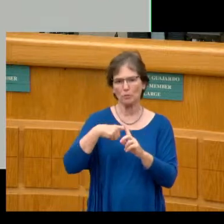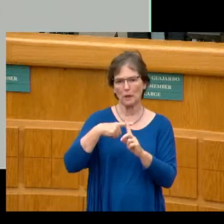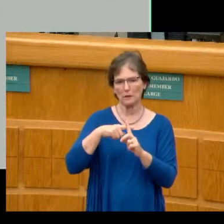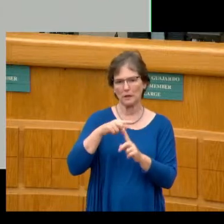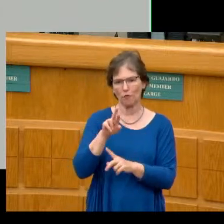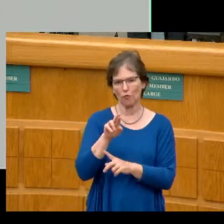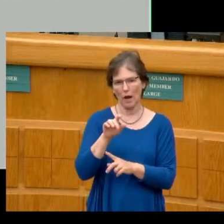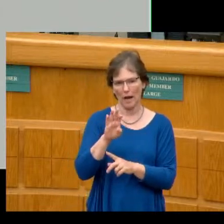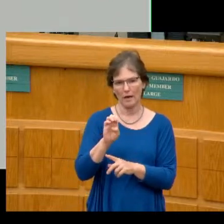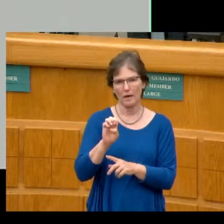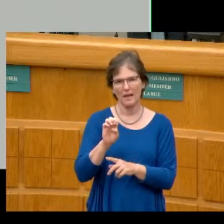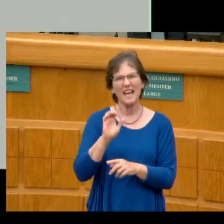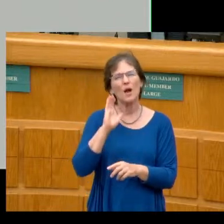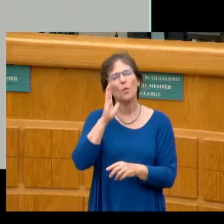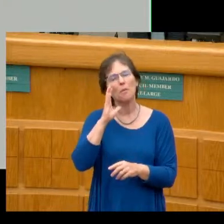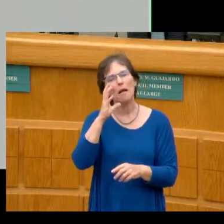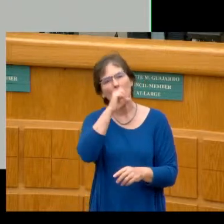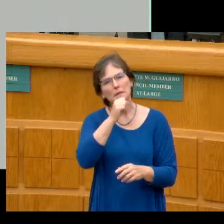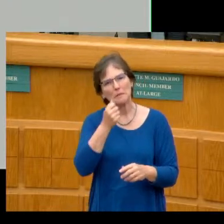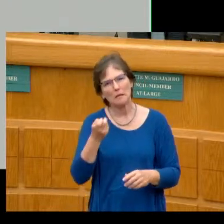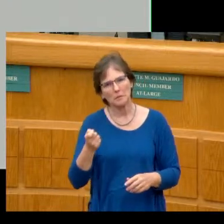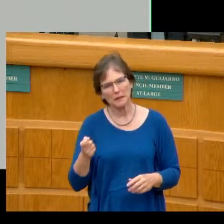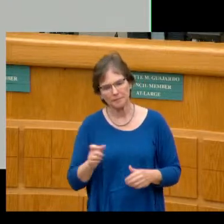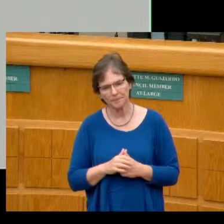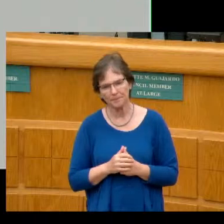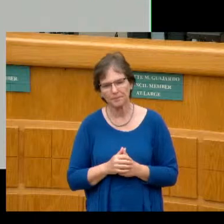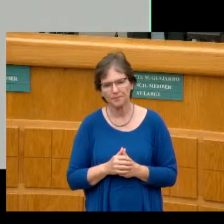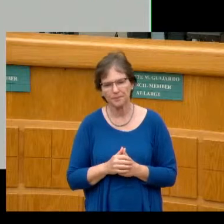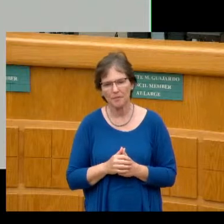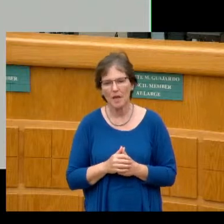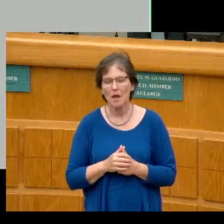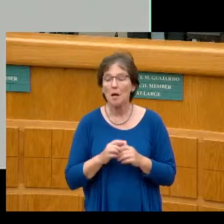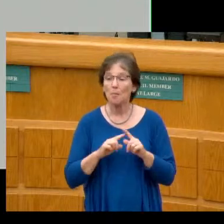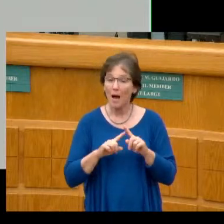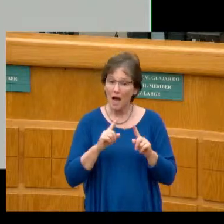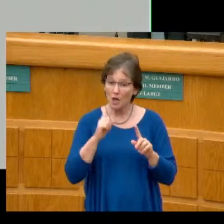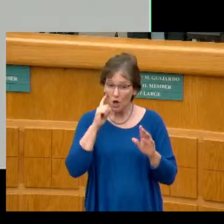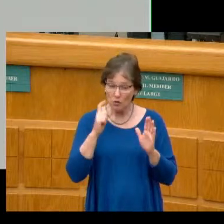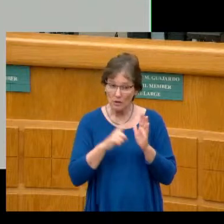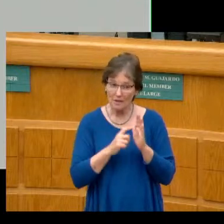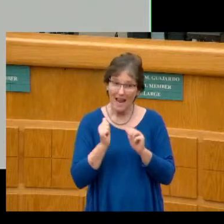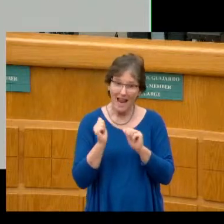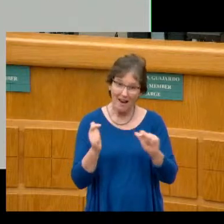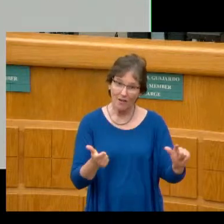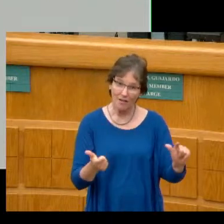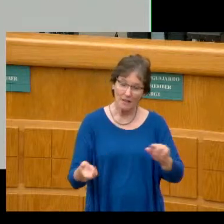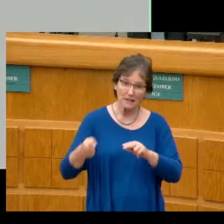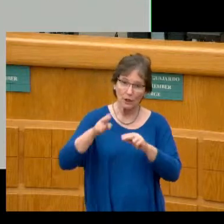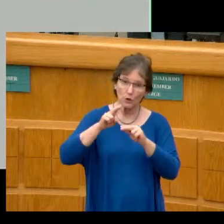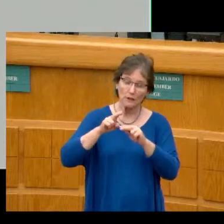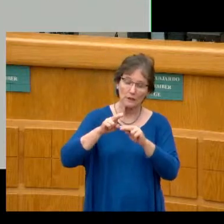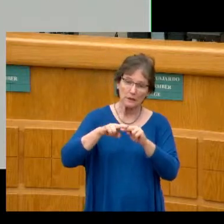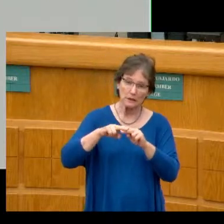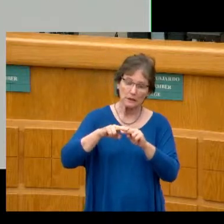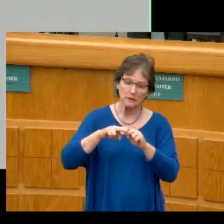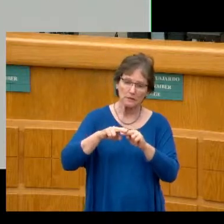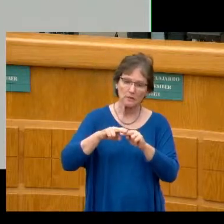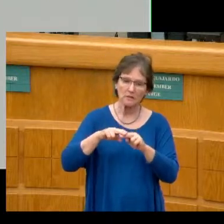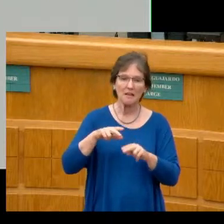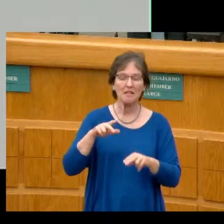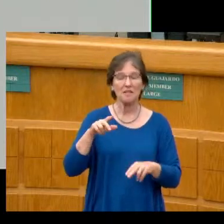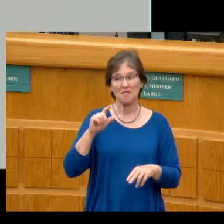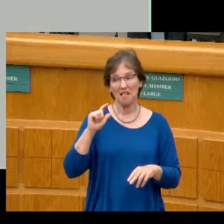from CVS or Walgreens or whoever else is doing all the other tests that are out there. We only get all the positives.